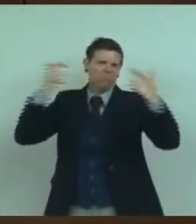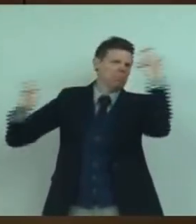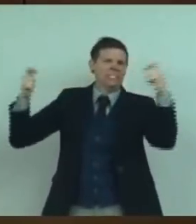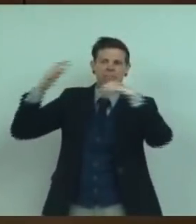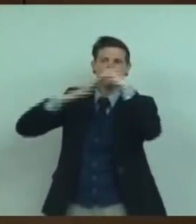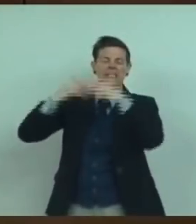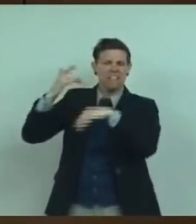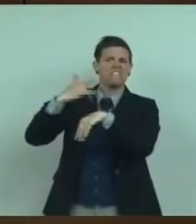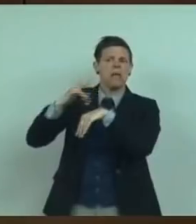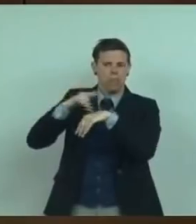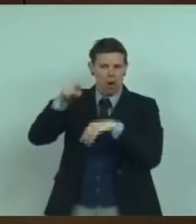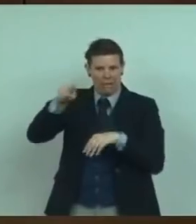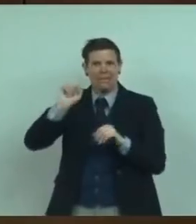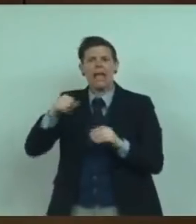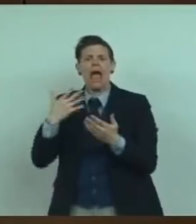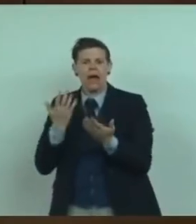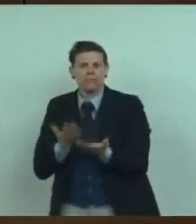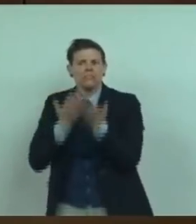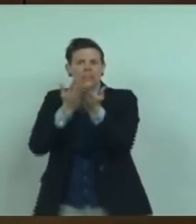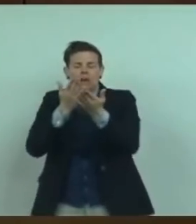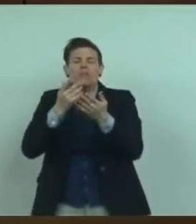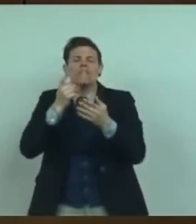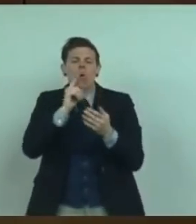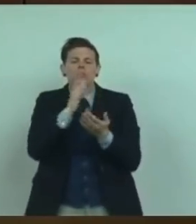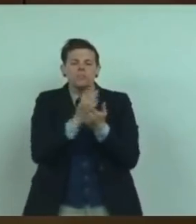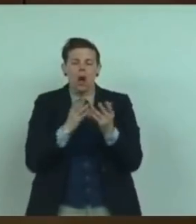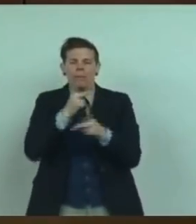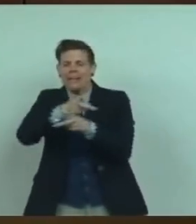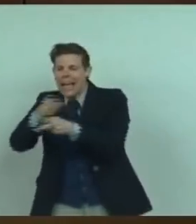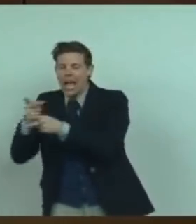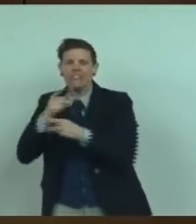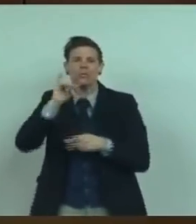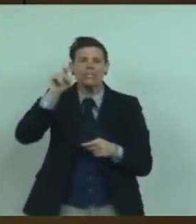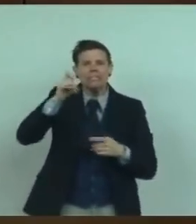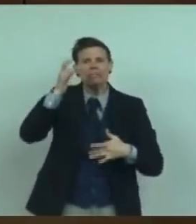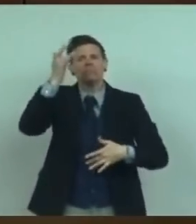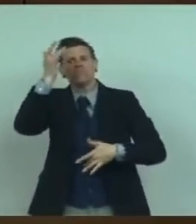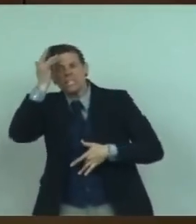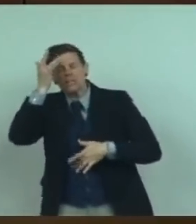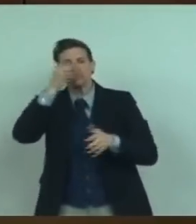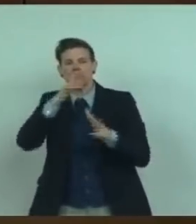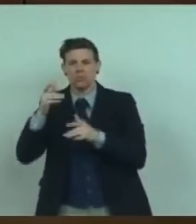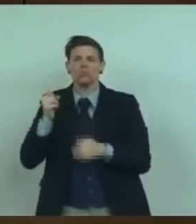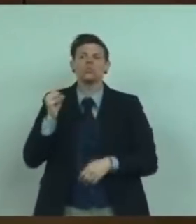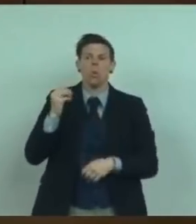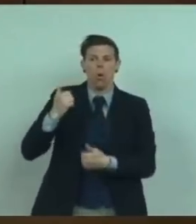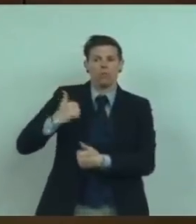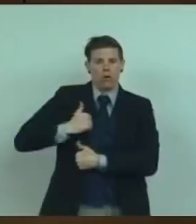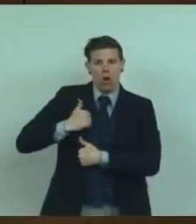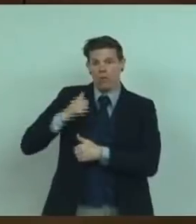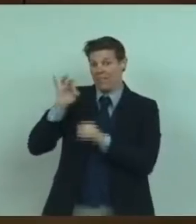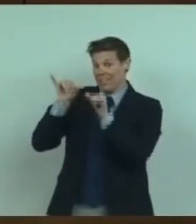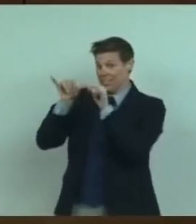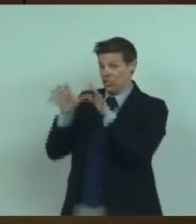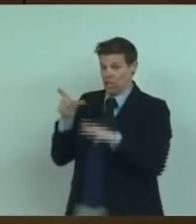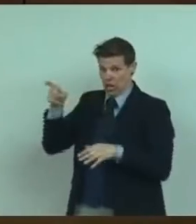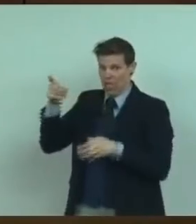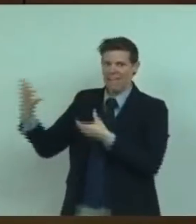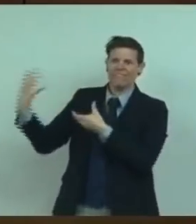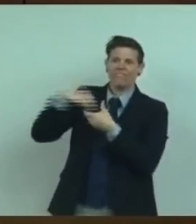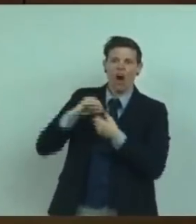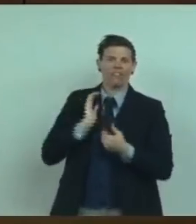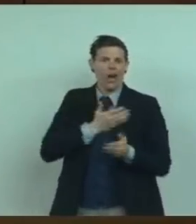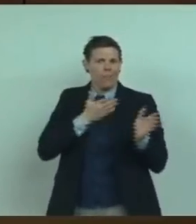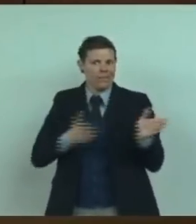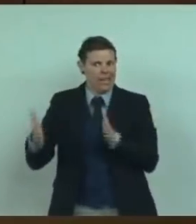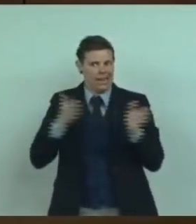and engineering work so that these are safe, productive, professional spaces for hospital